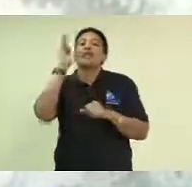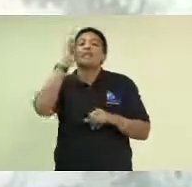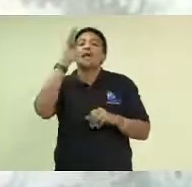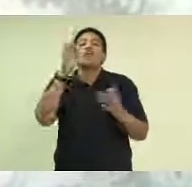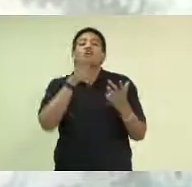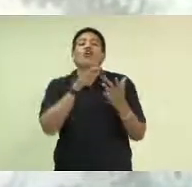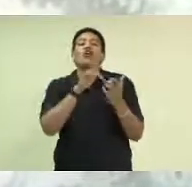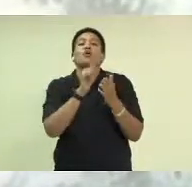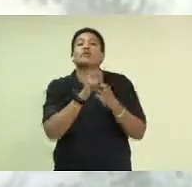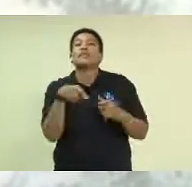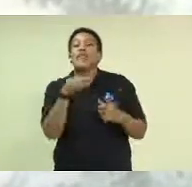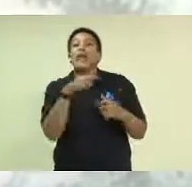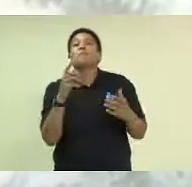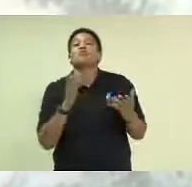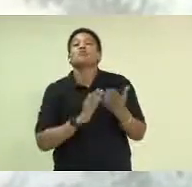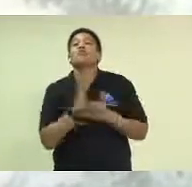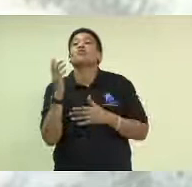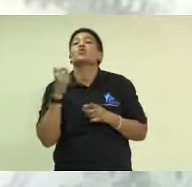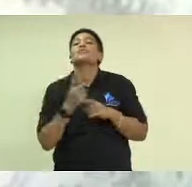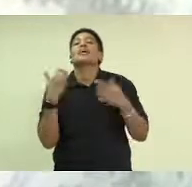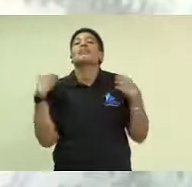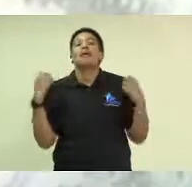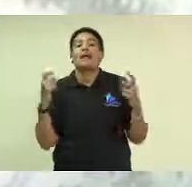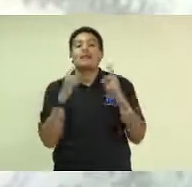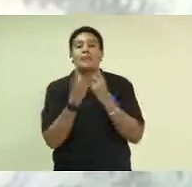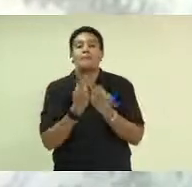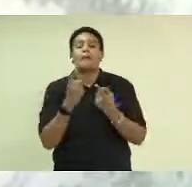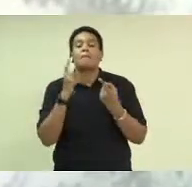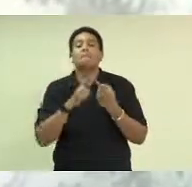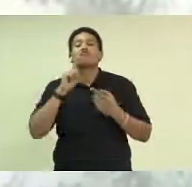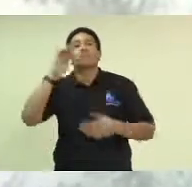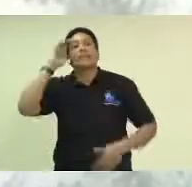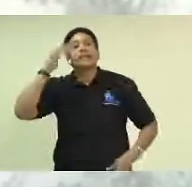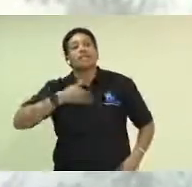contact with them through the health departments